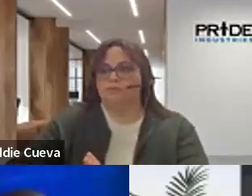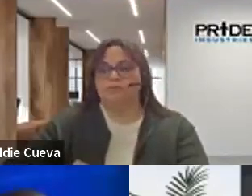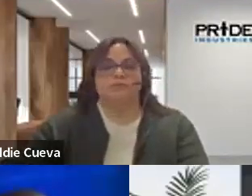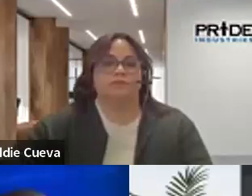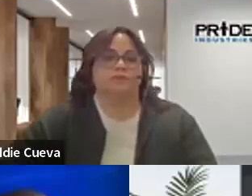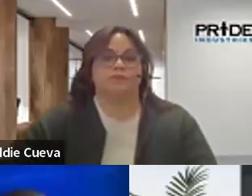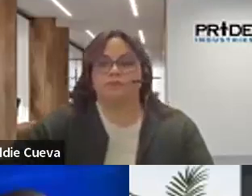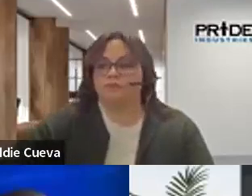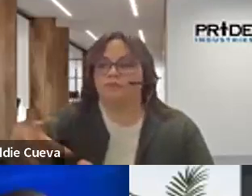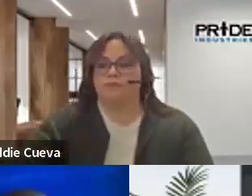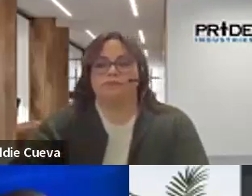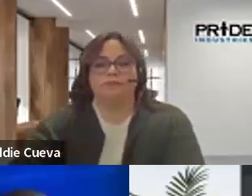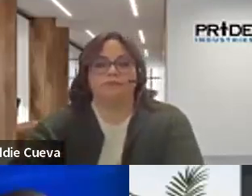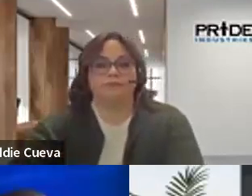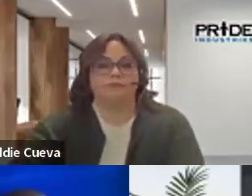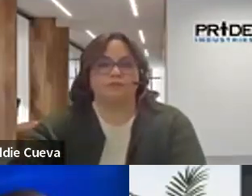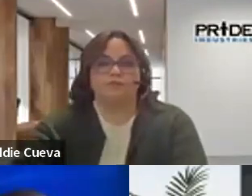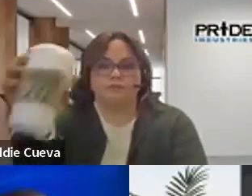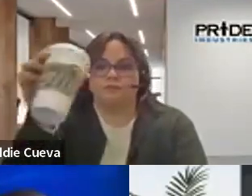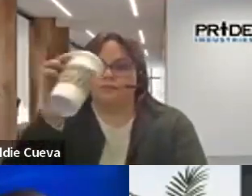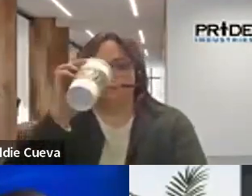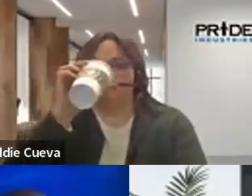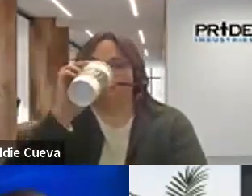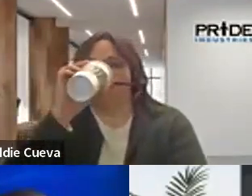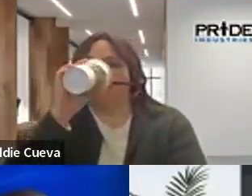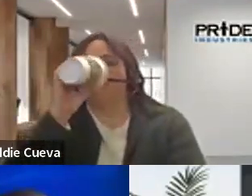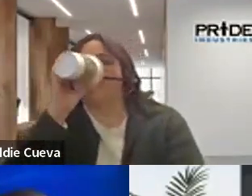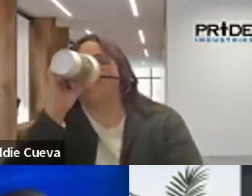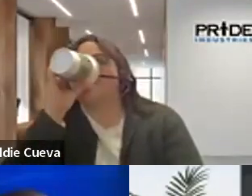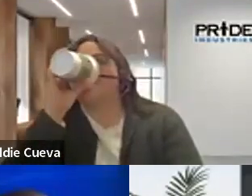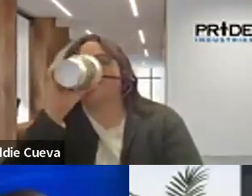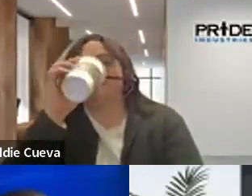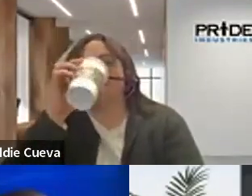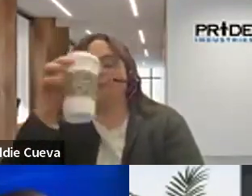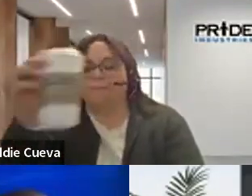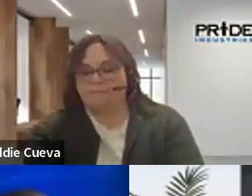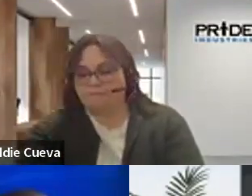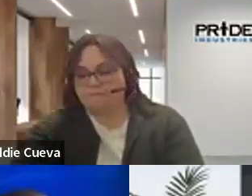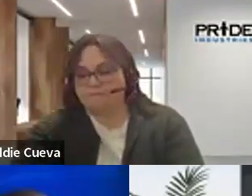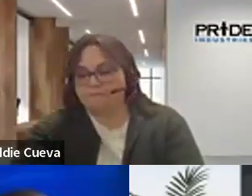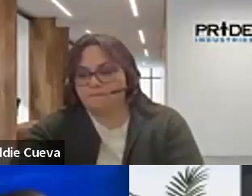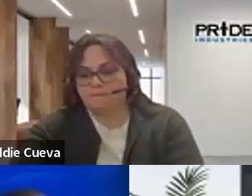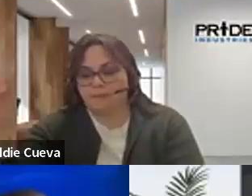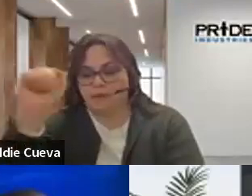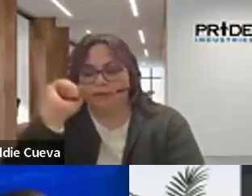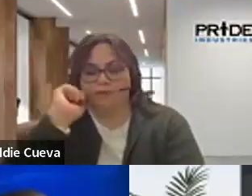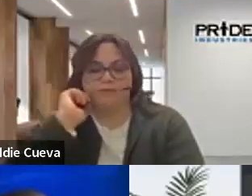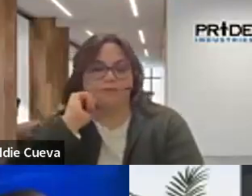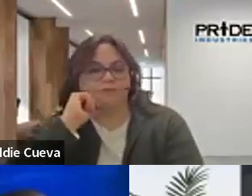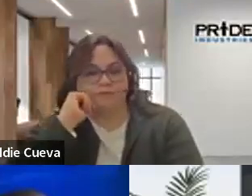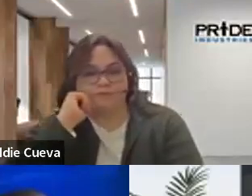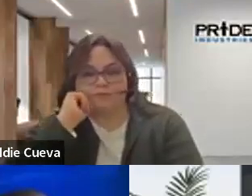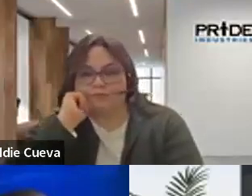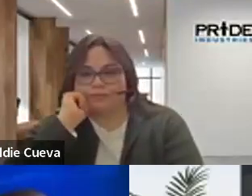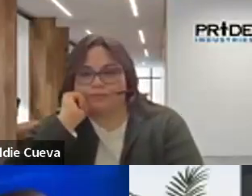until July 1st, 2026. But we also had received something else saying, I believe it was going to be at the